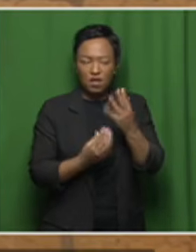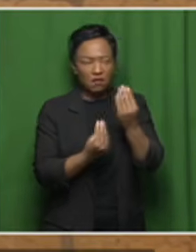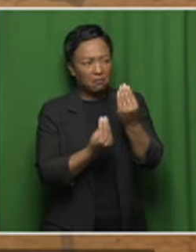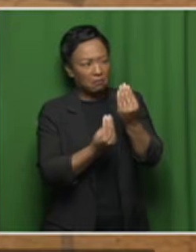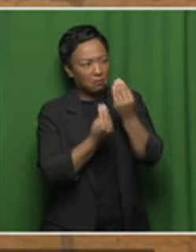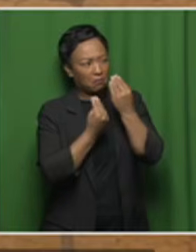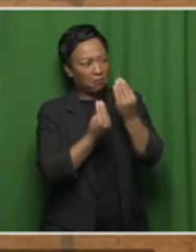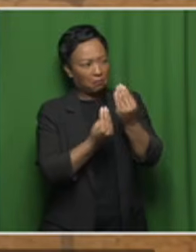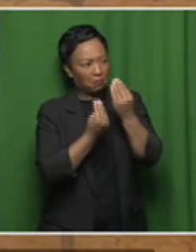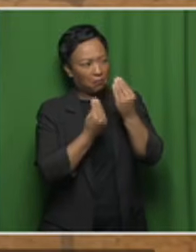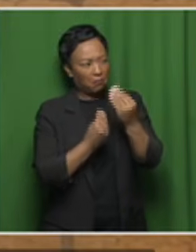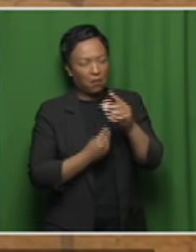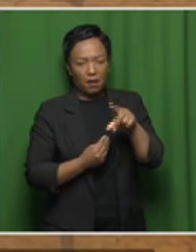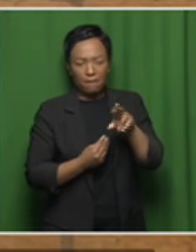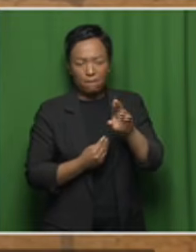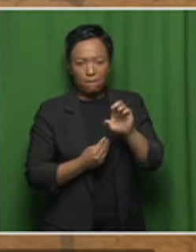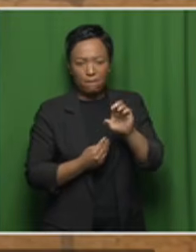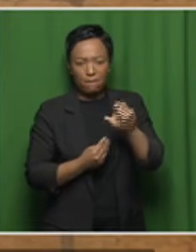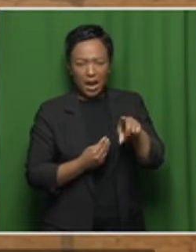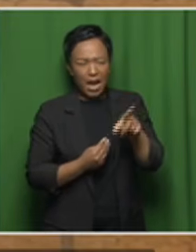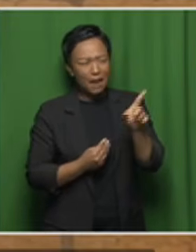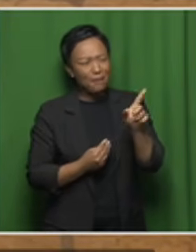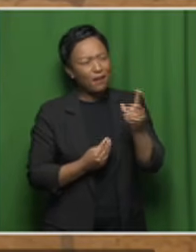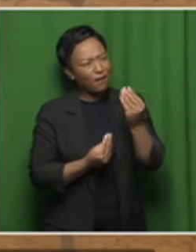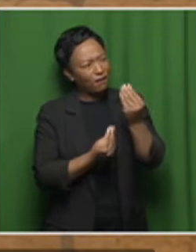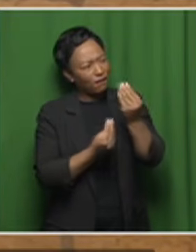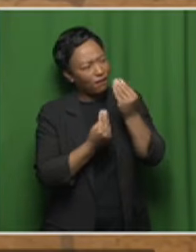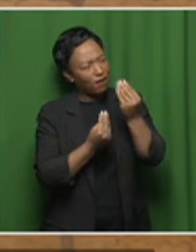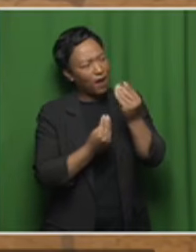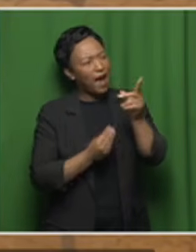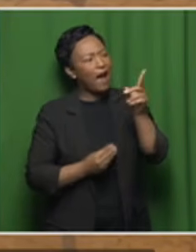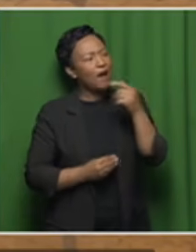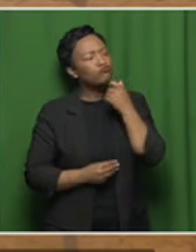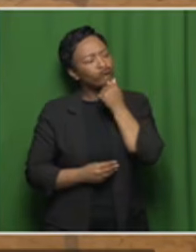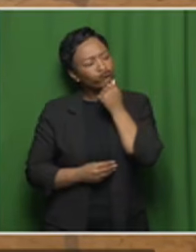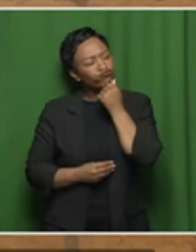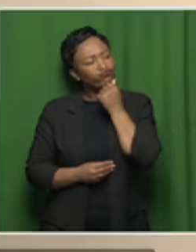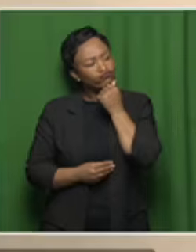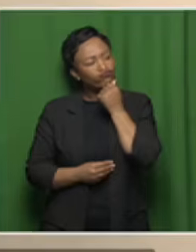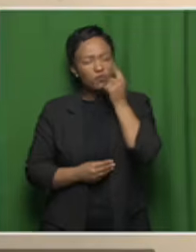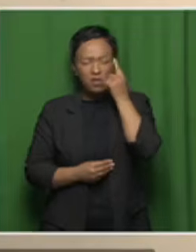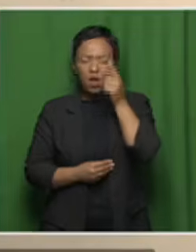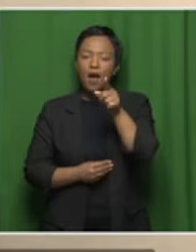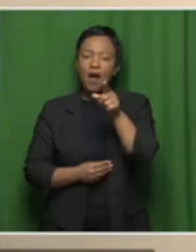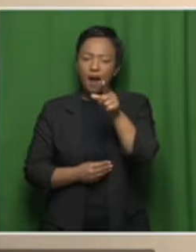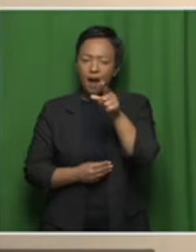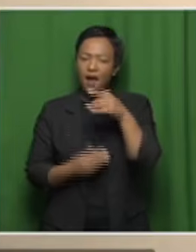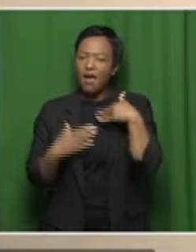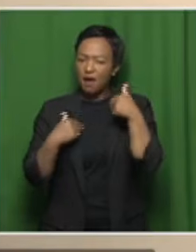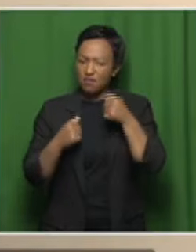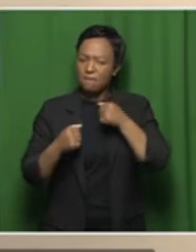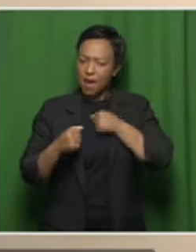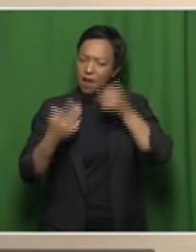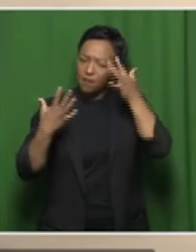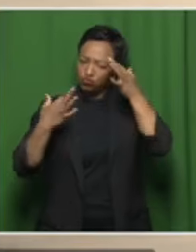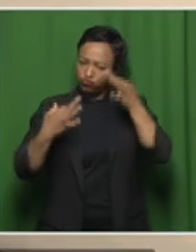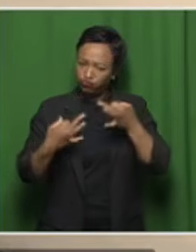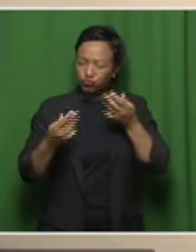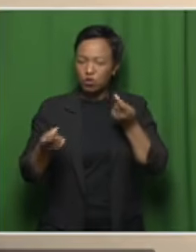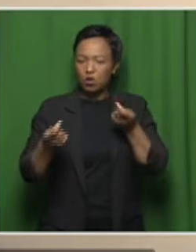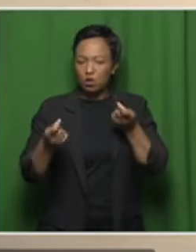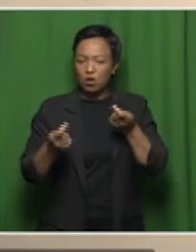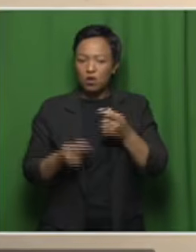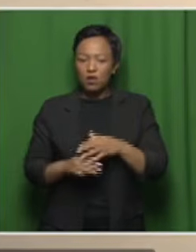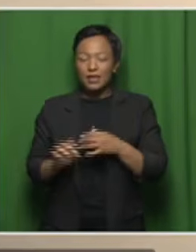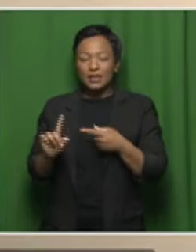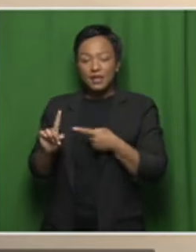I thought, maybe it's time to actually take control over my health. Mtsweni says as a young woman currently